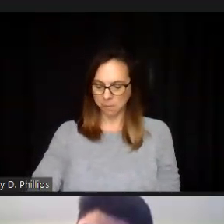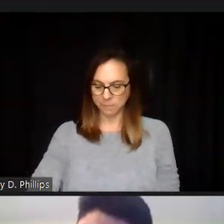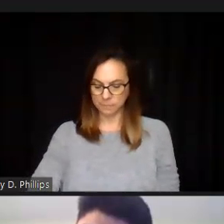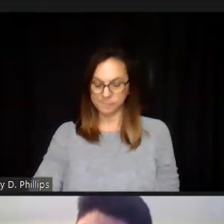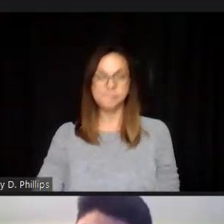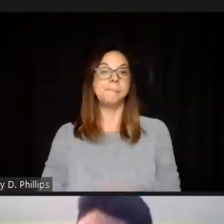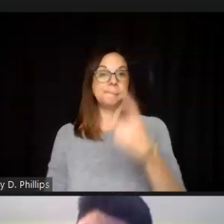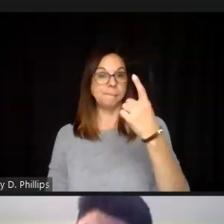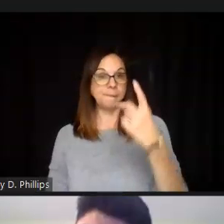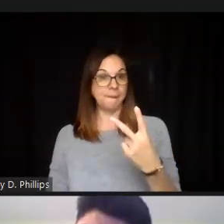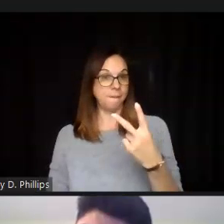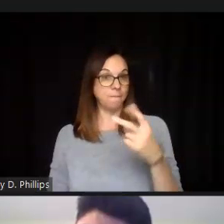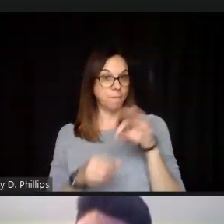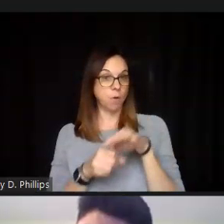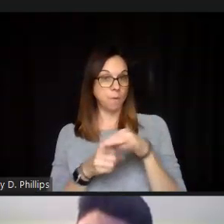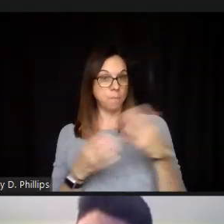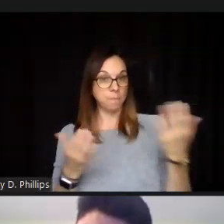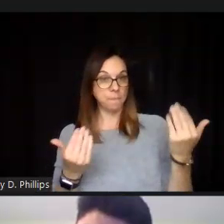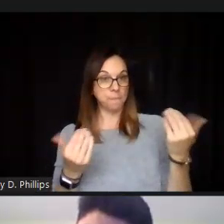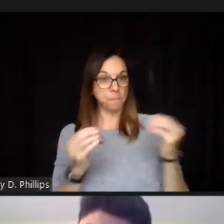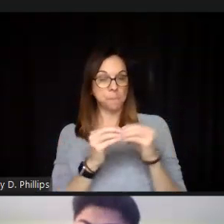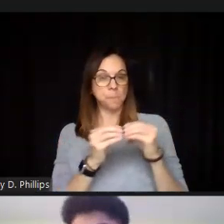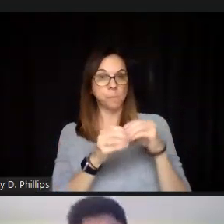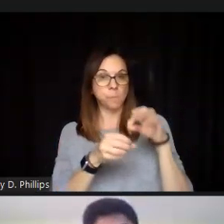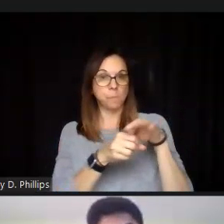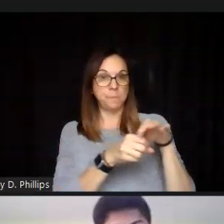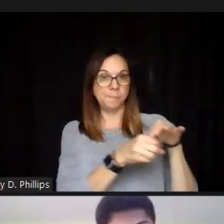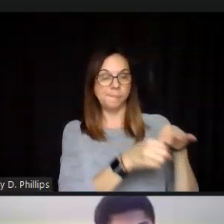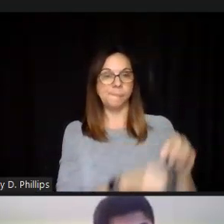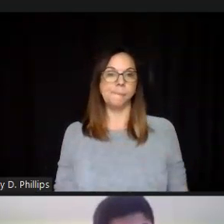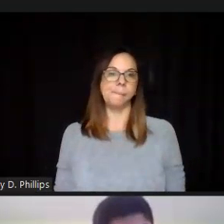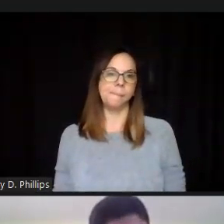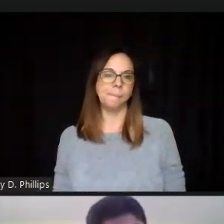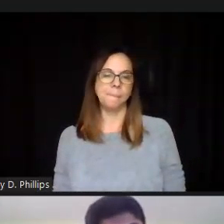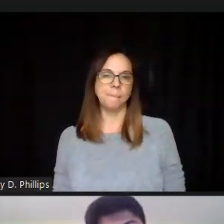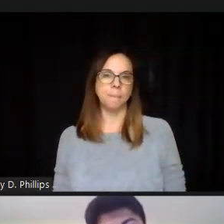Okay, half of you have voted. Rest of you get your votes in.